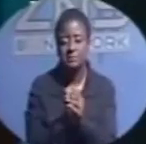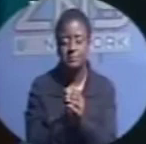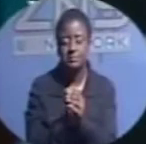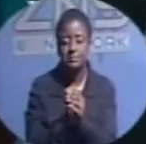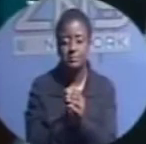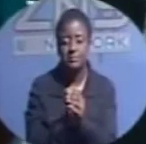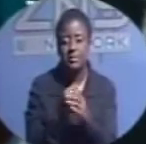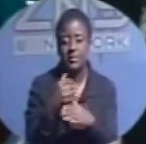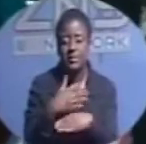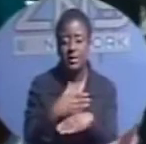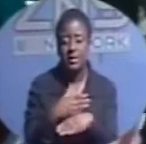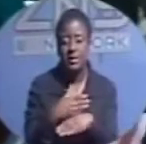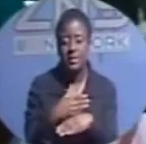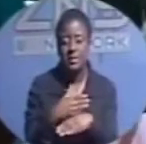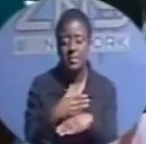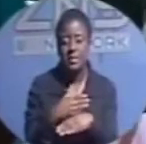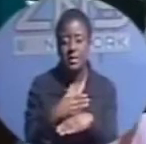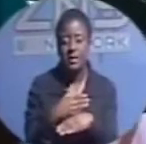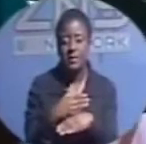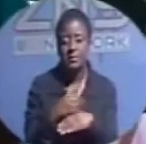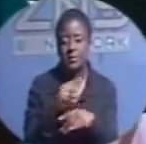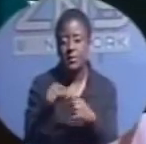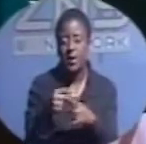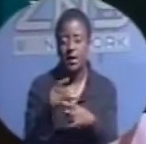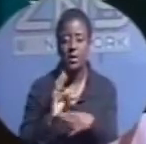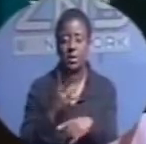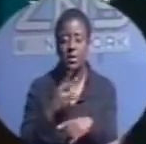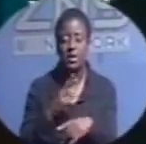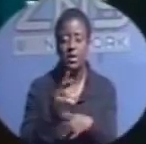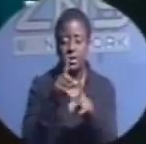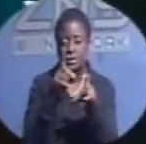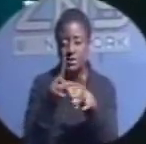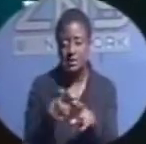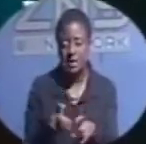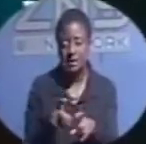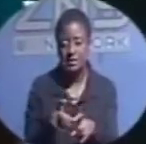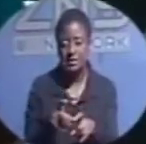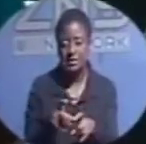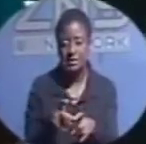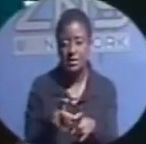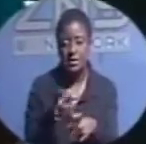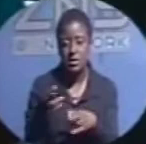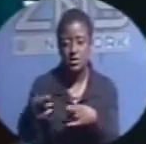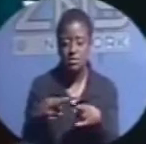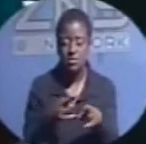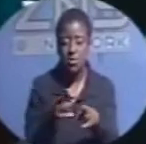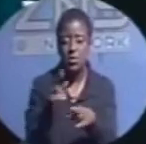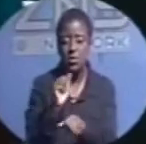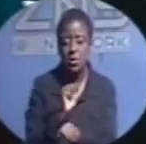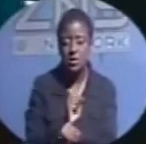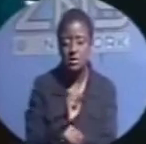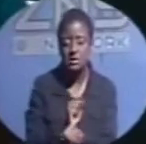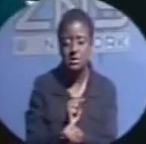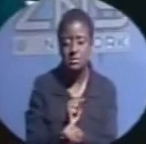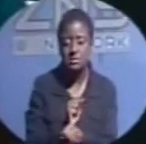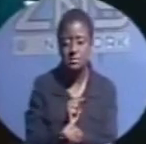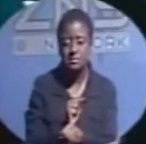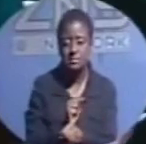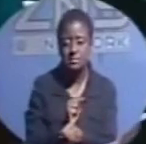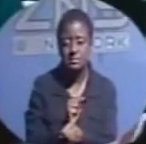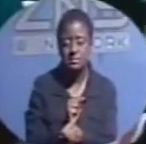what I call a defect liability period, when we're assessing the roadworks,